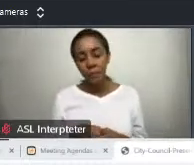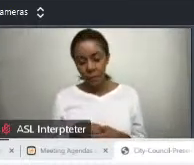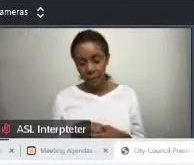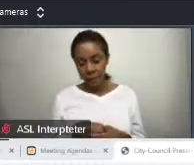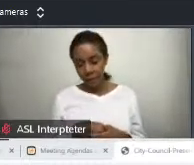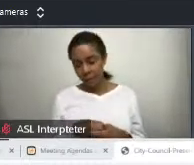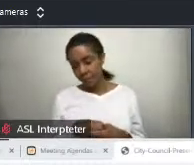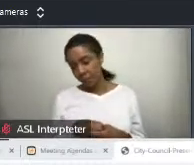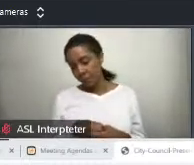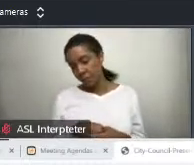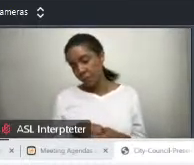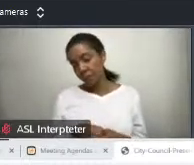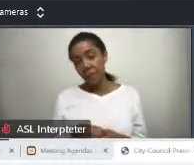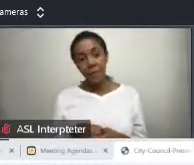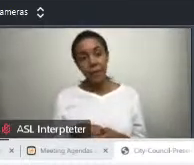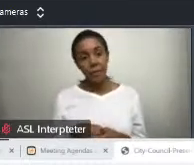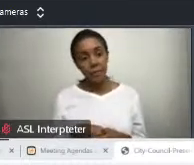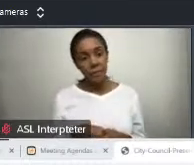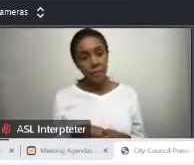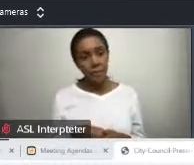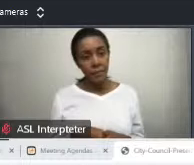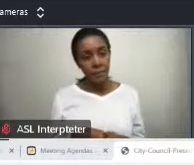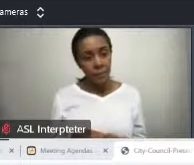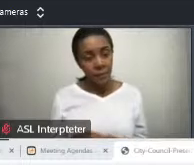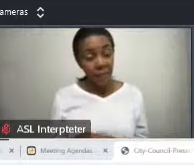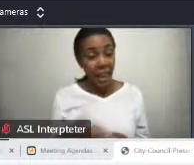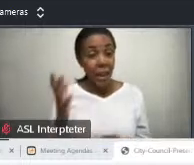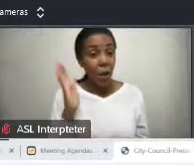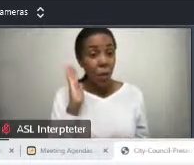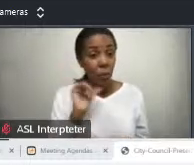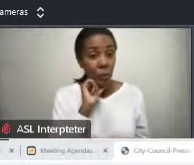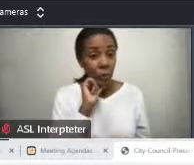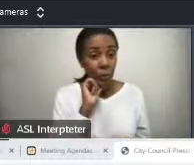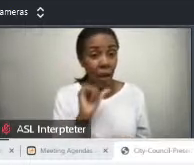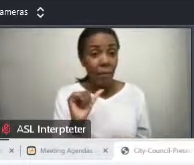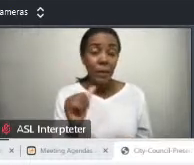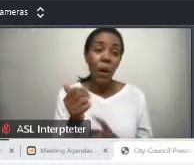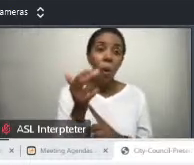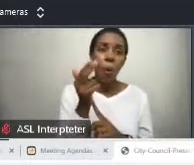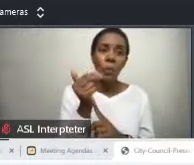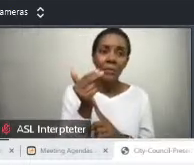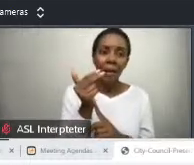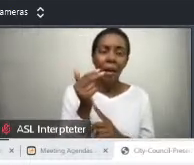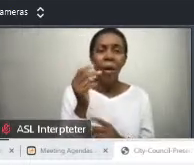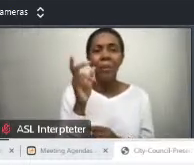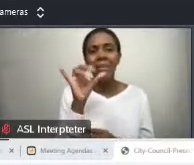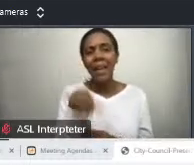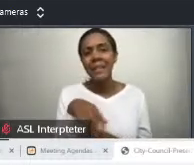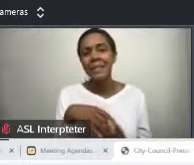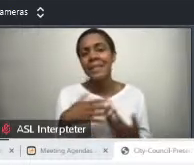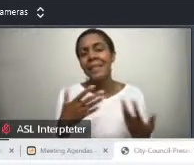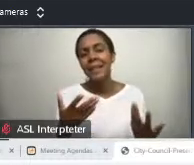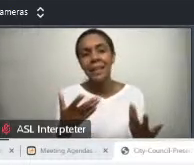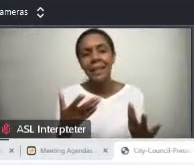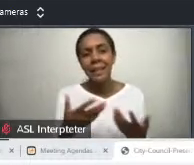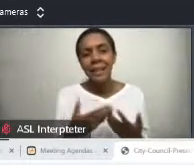And it's not going to, I know some concerns that it's not going to be a hotel that